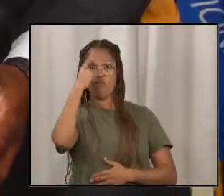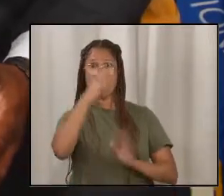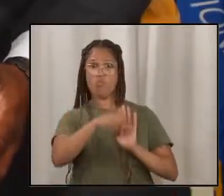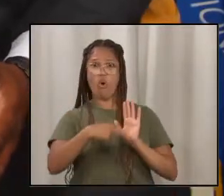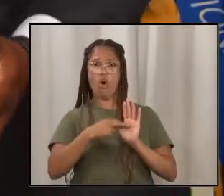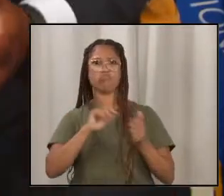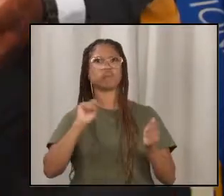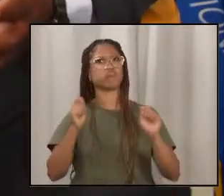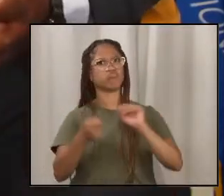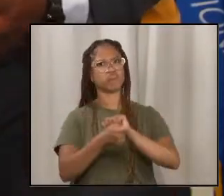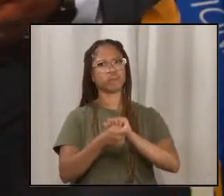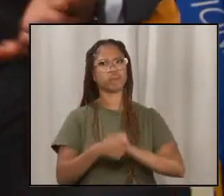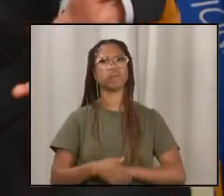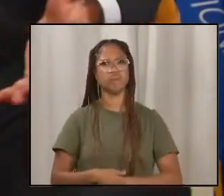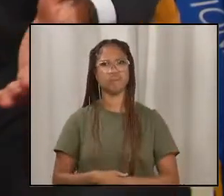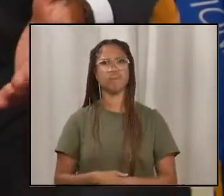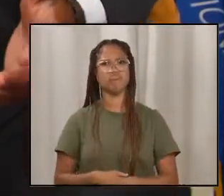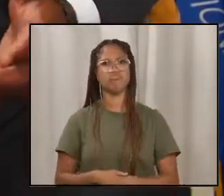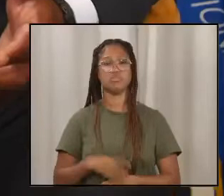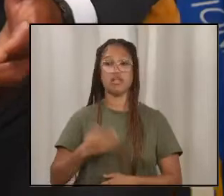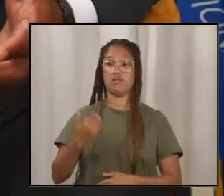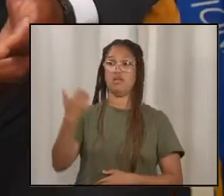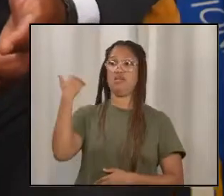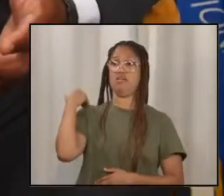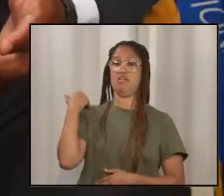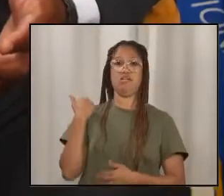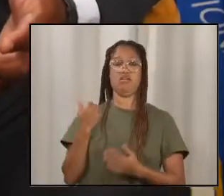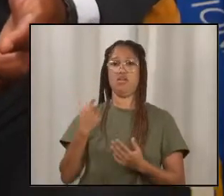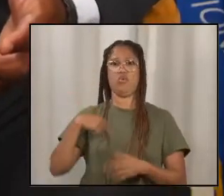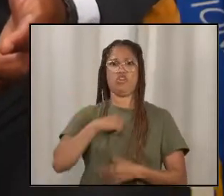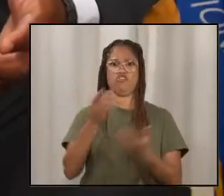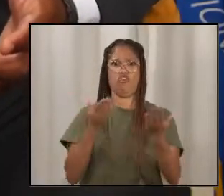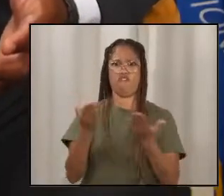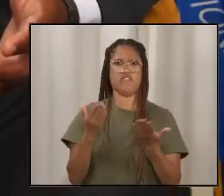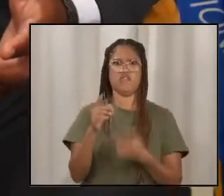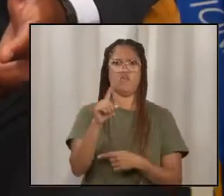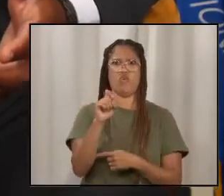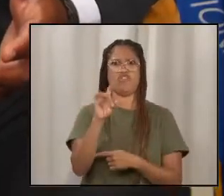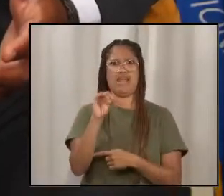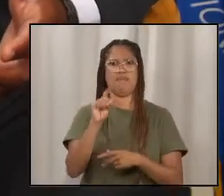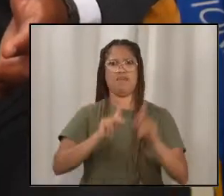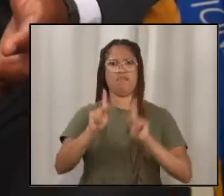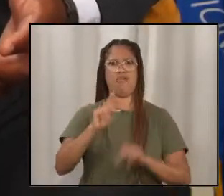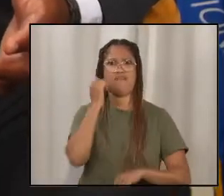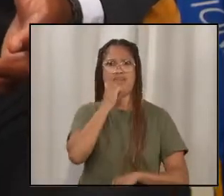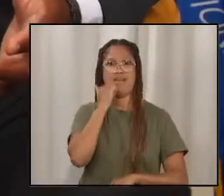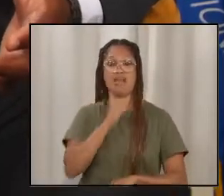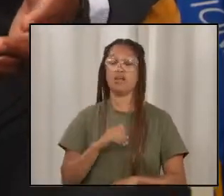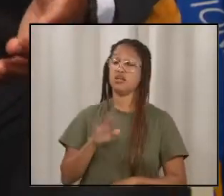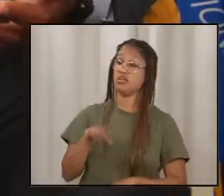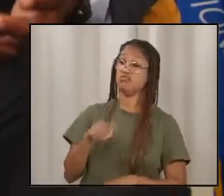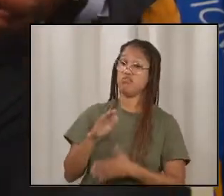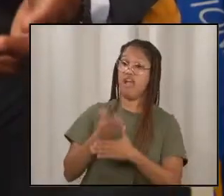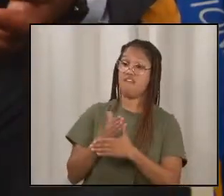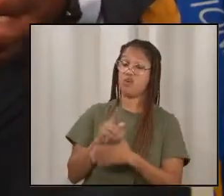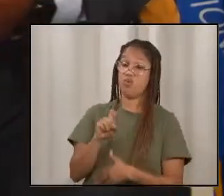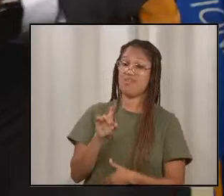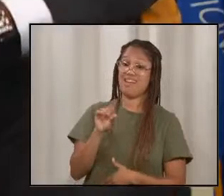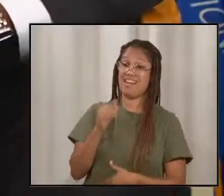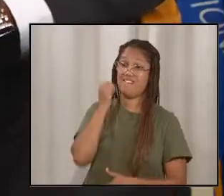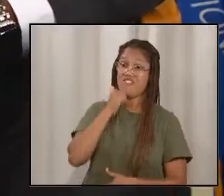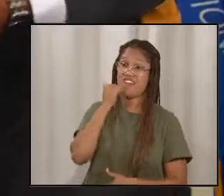to service 180 people. What was your number? Is 160, 180? Yeah, on average it's 180, but we've seen as high